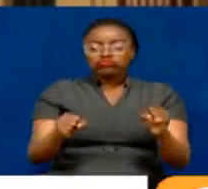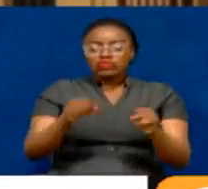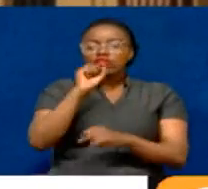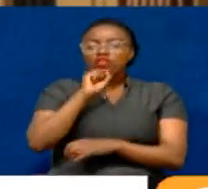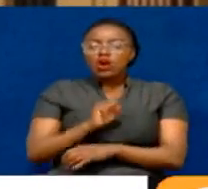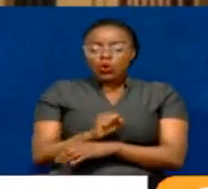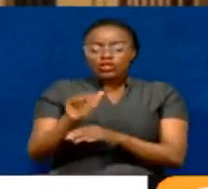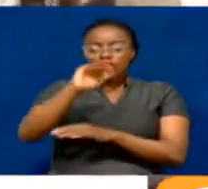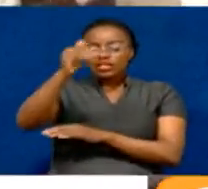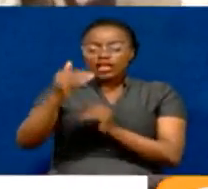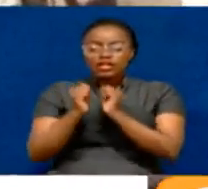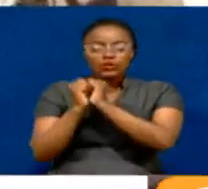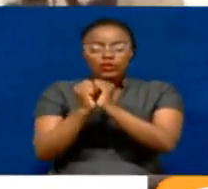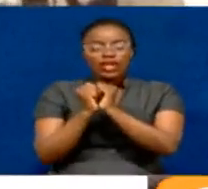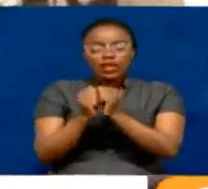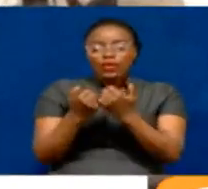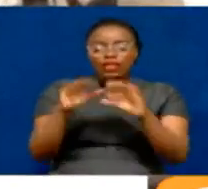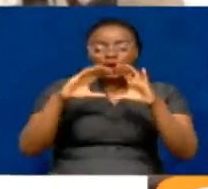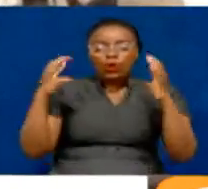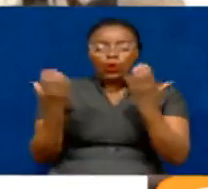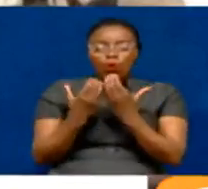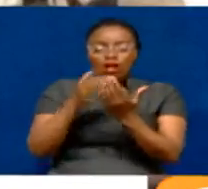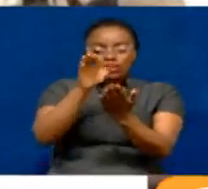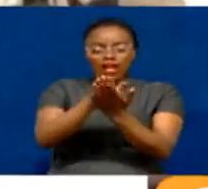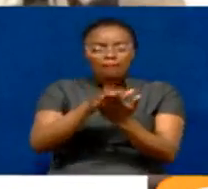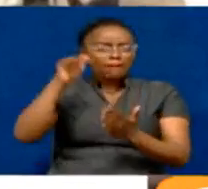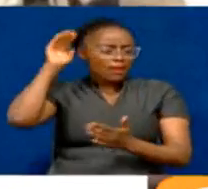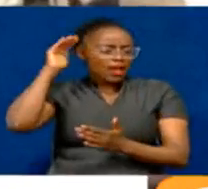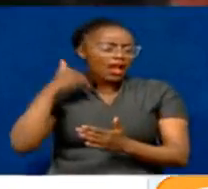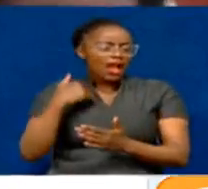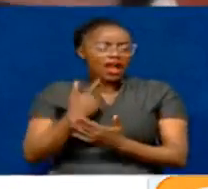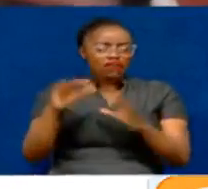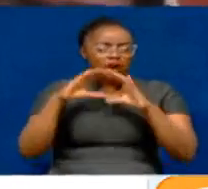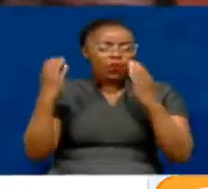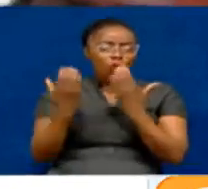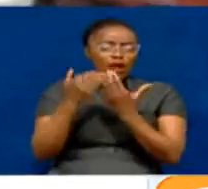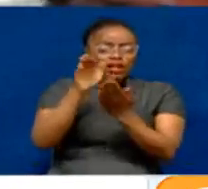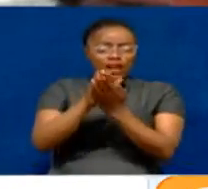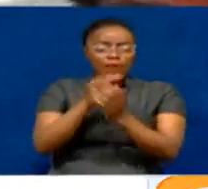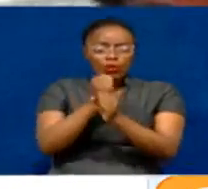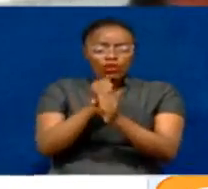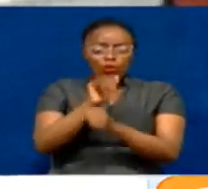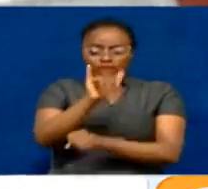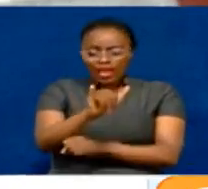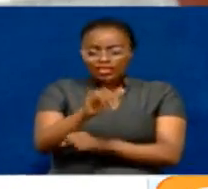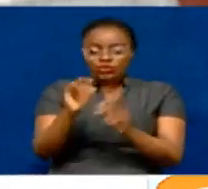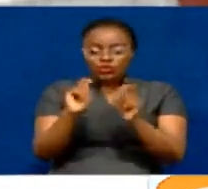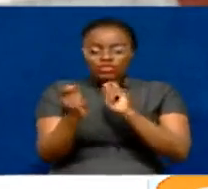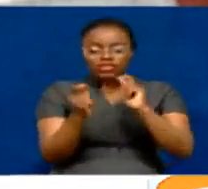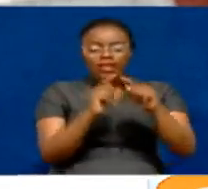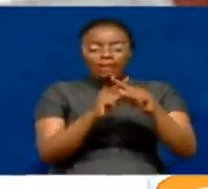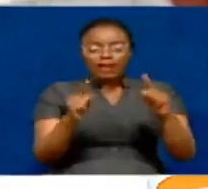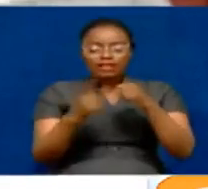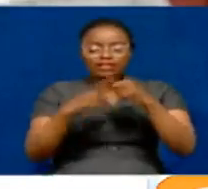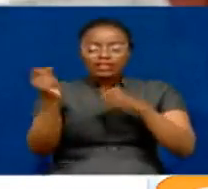Town in partnership with the World Bank. Nisikia kuna project ya World Bank ambayo itafanya mambo haya kurekebisha, lakini